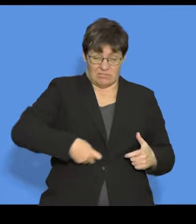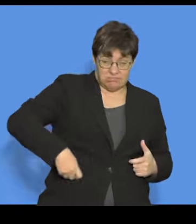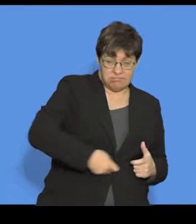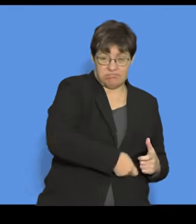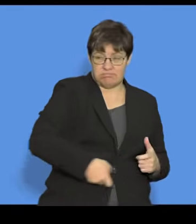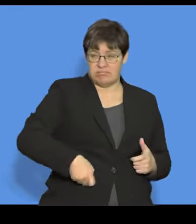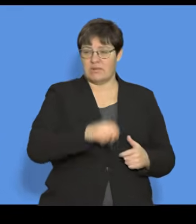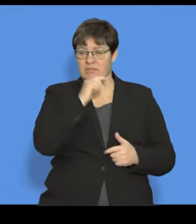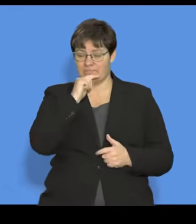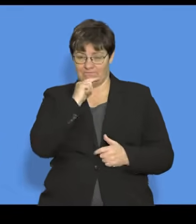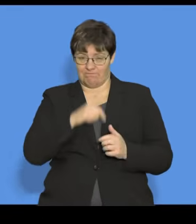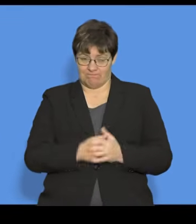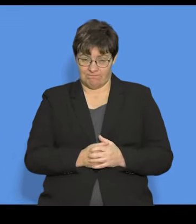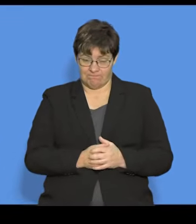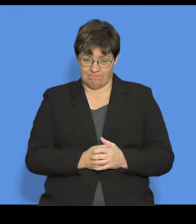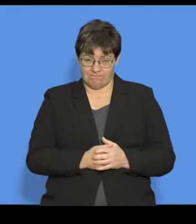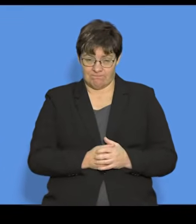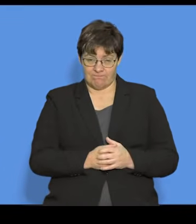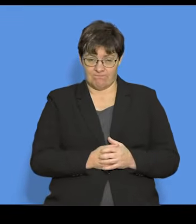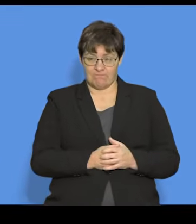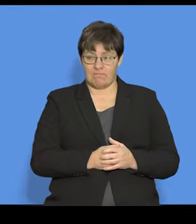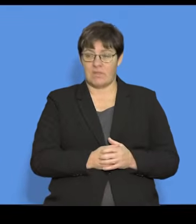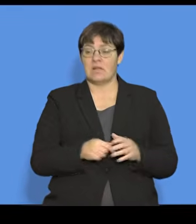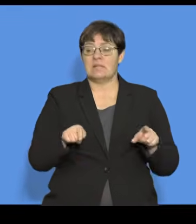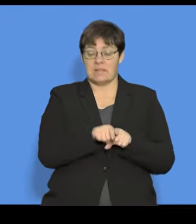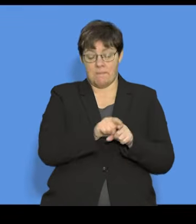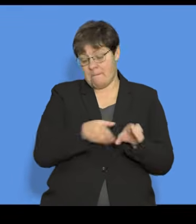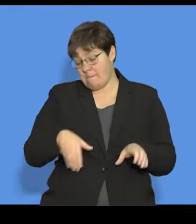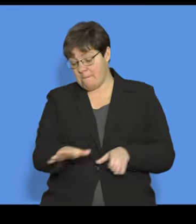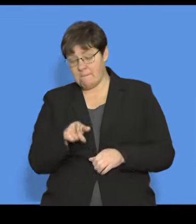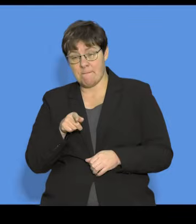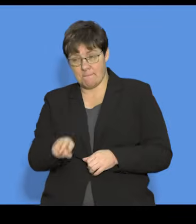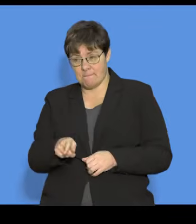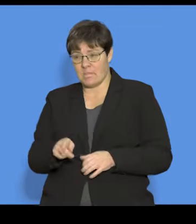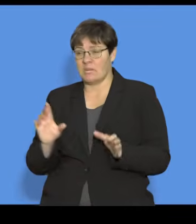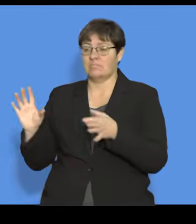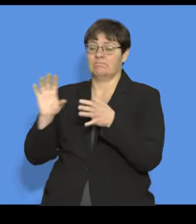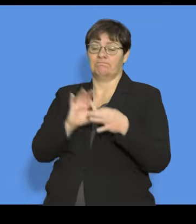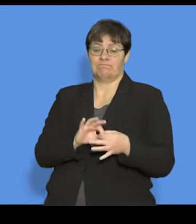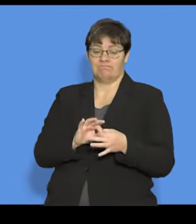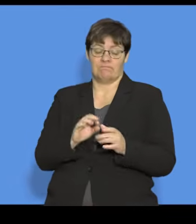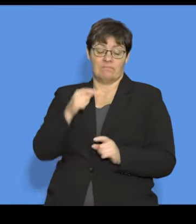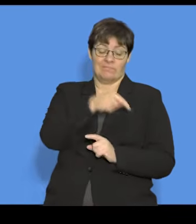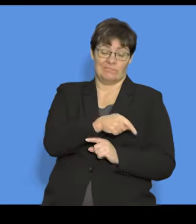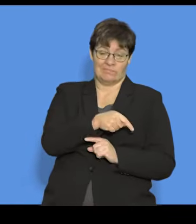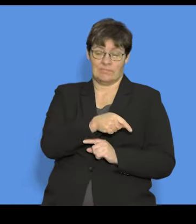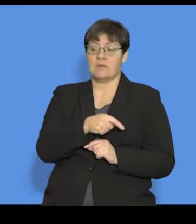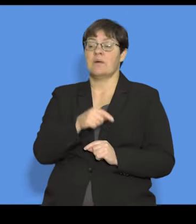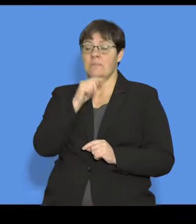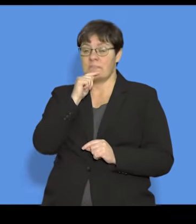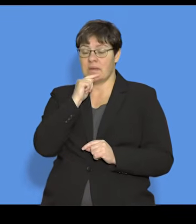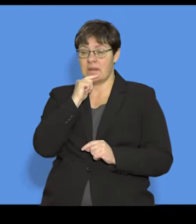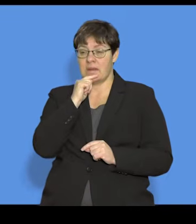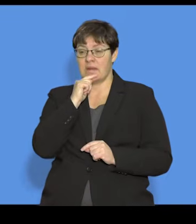the alimentary canal. We also have organs that are associated with the alimentary canal called